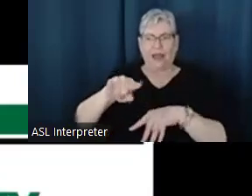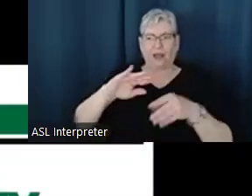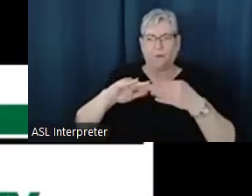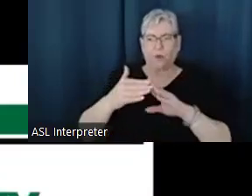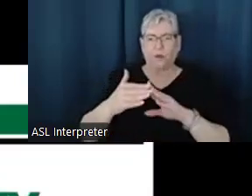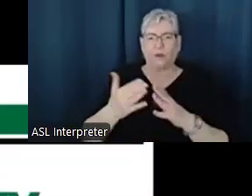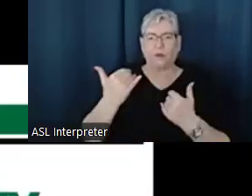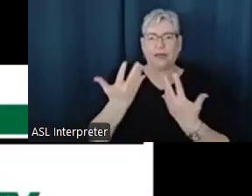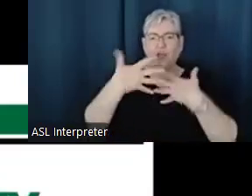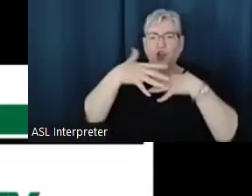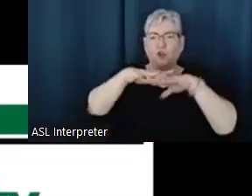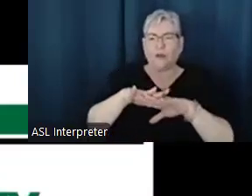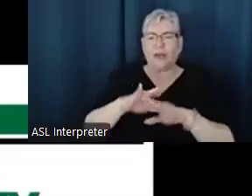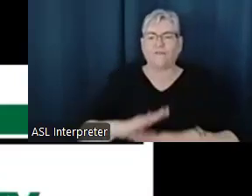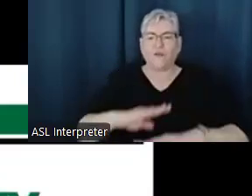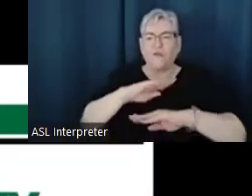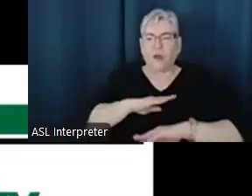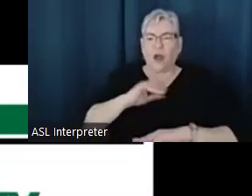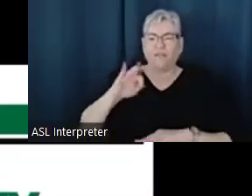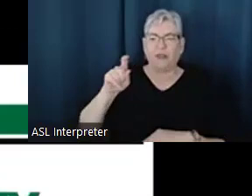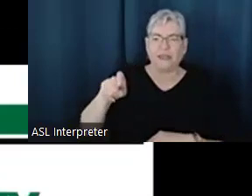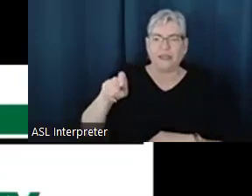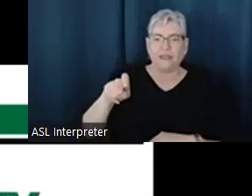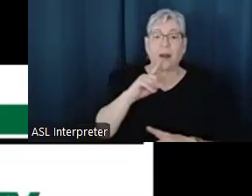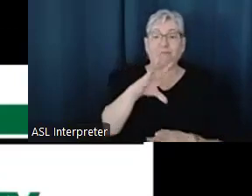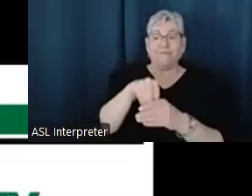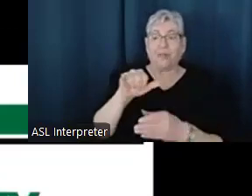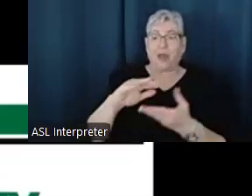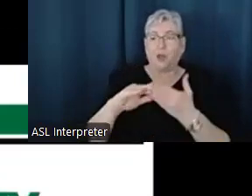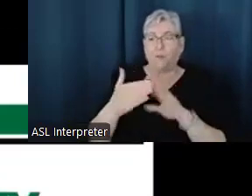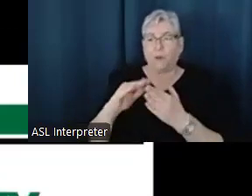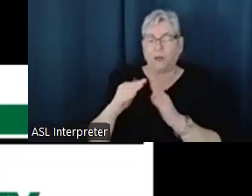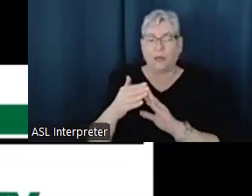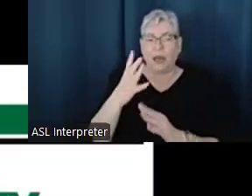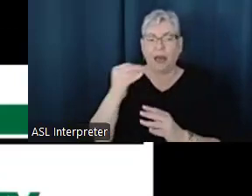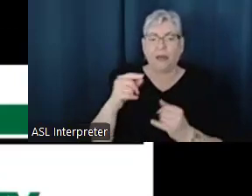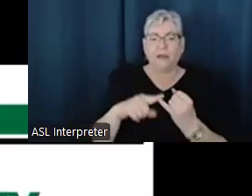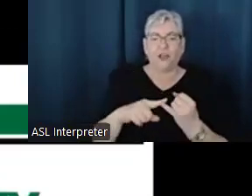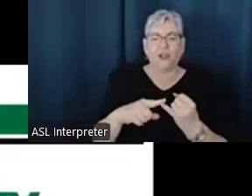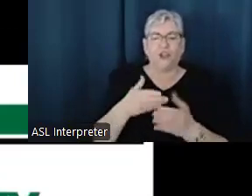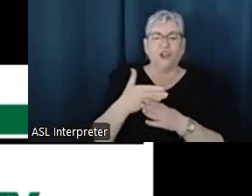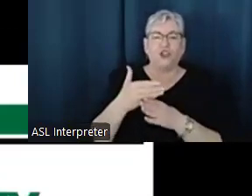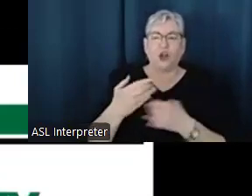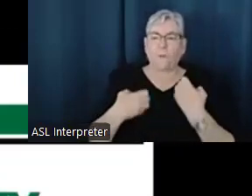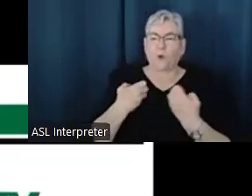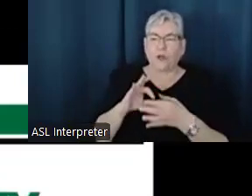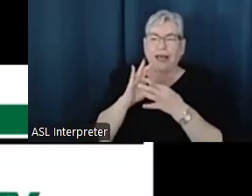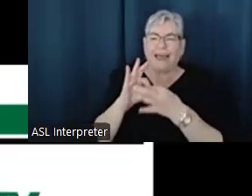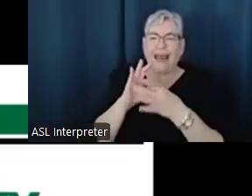and fulfillment of needs by being in that community, and some sort of shared emotional connection that ties everybody